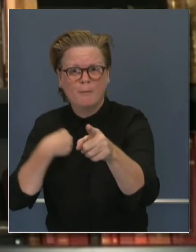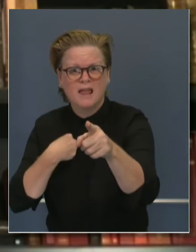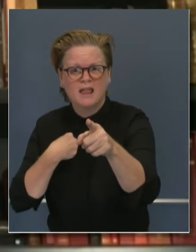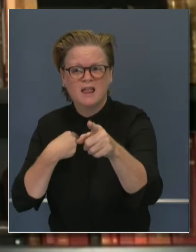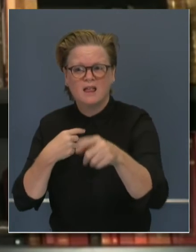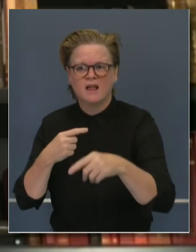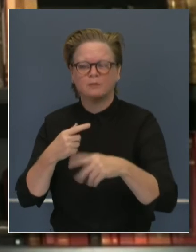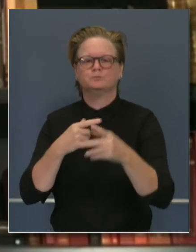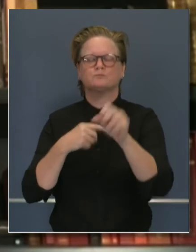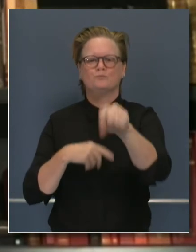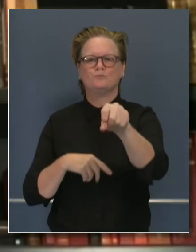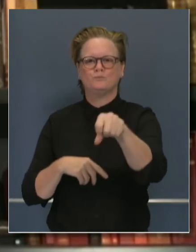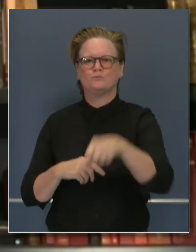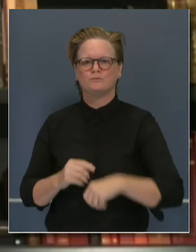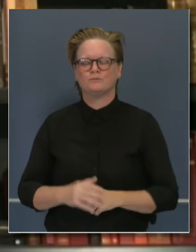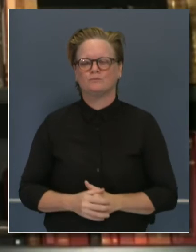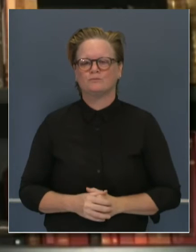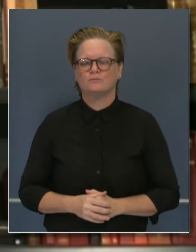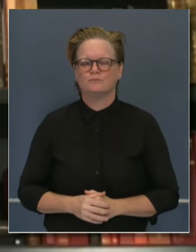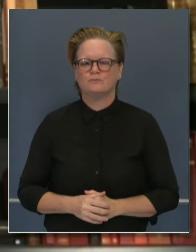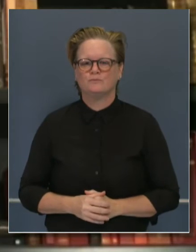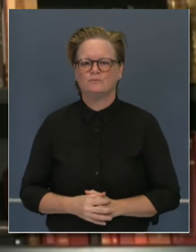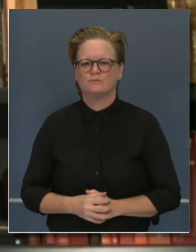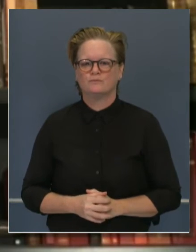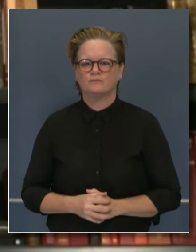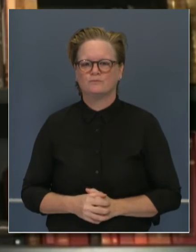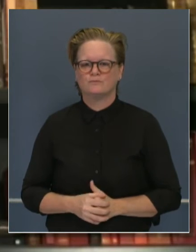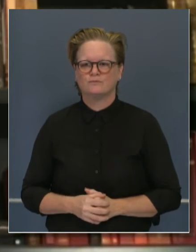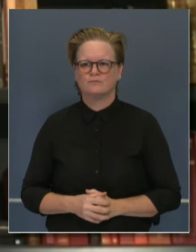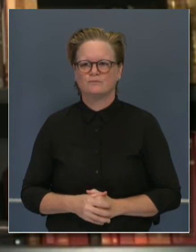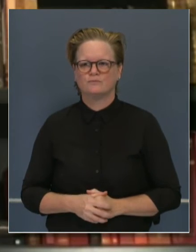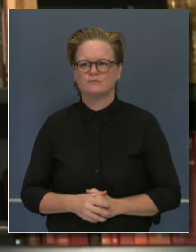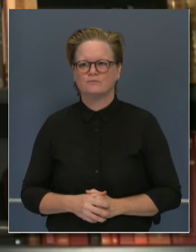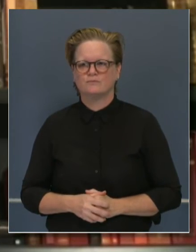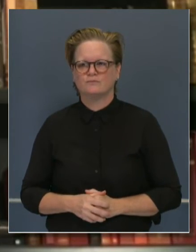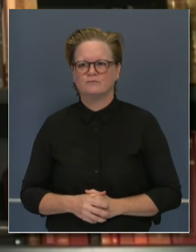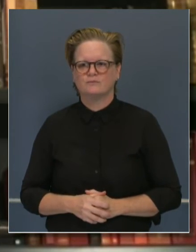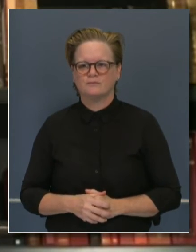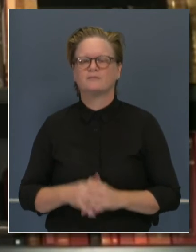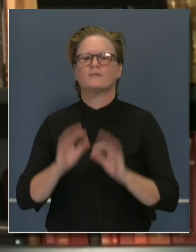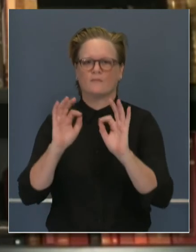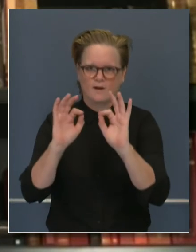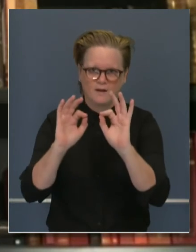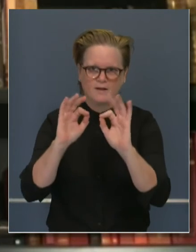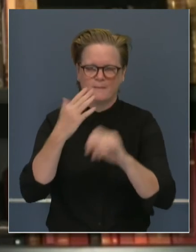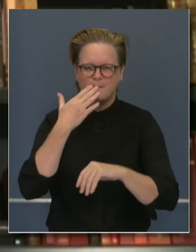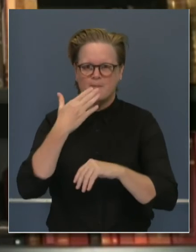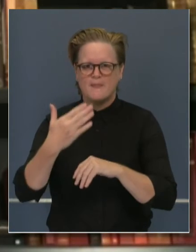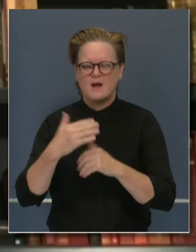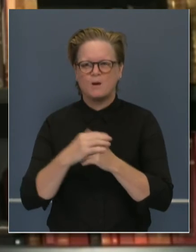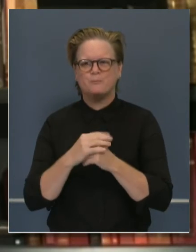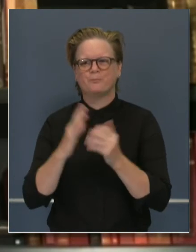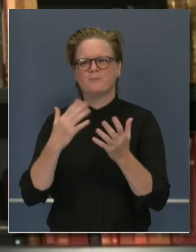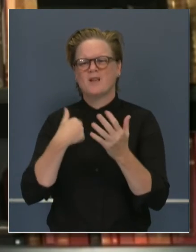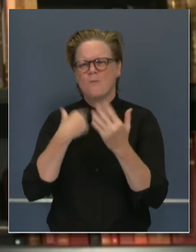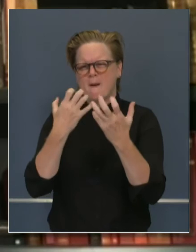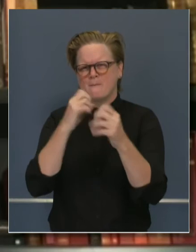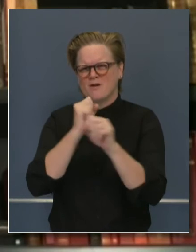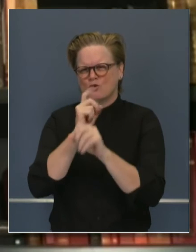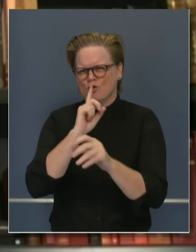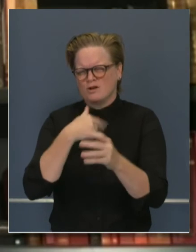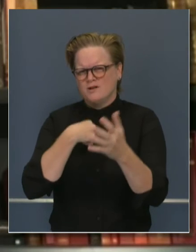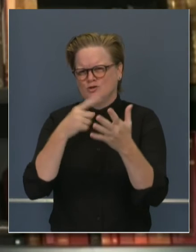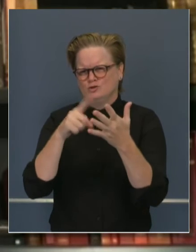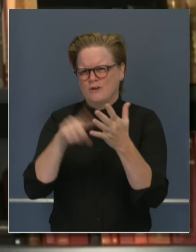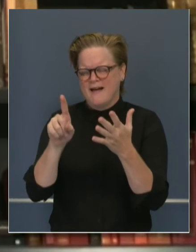Yes, I can. Governor, can you hear me? Yes. Okay, thank you very much. Just wanted to check because we don't have the ability to do